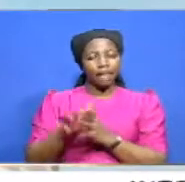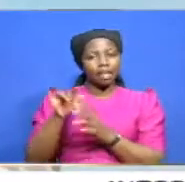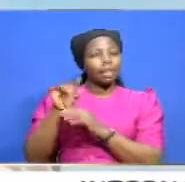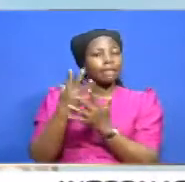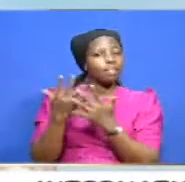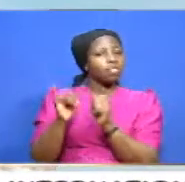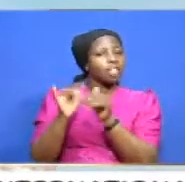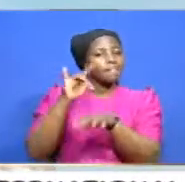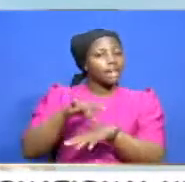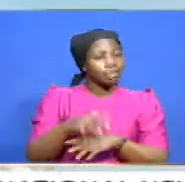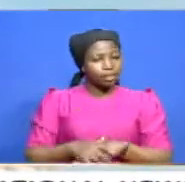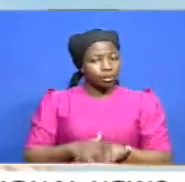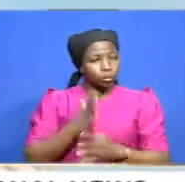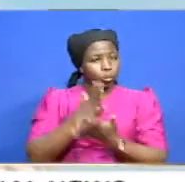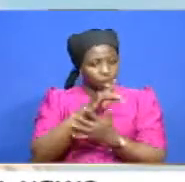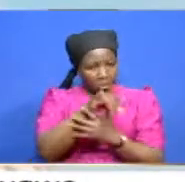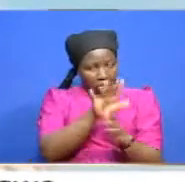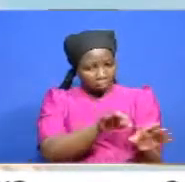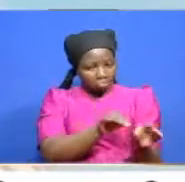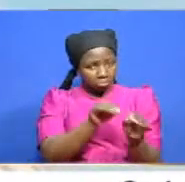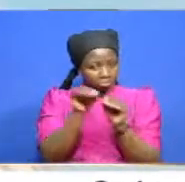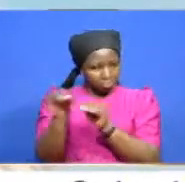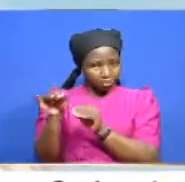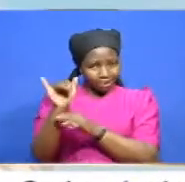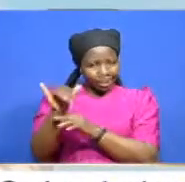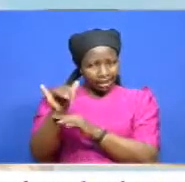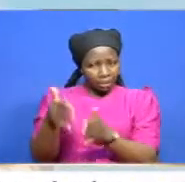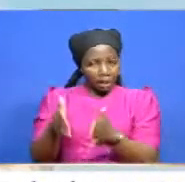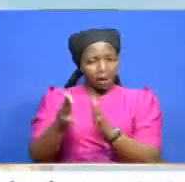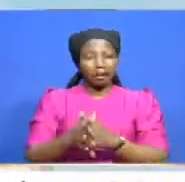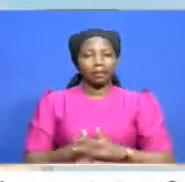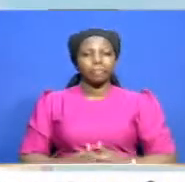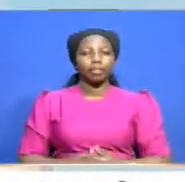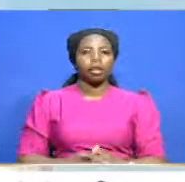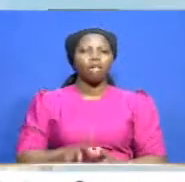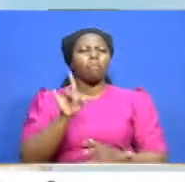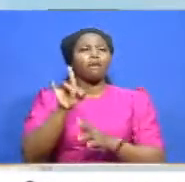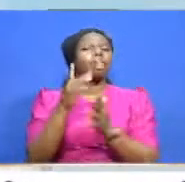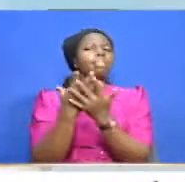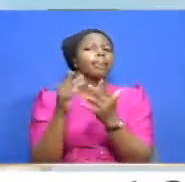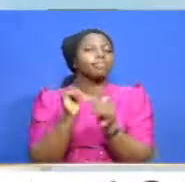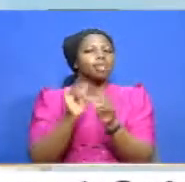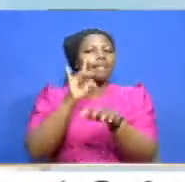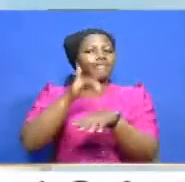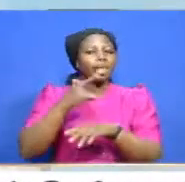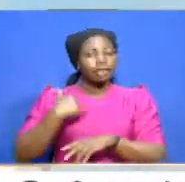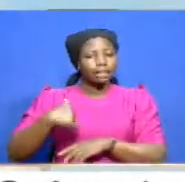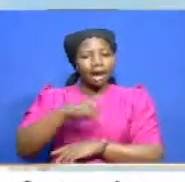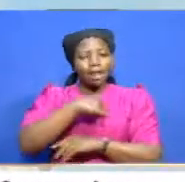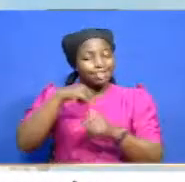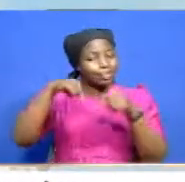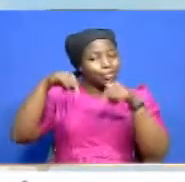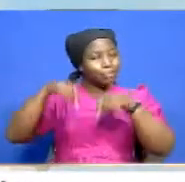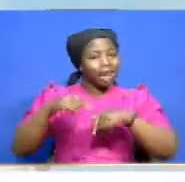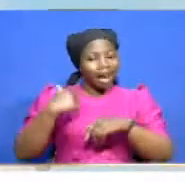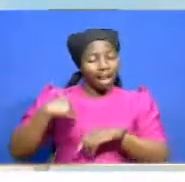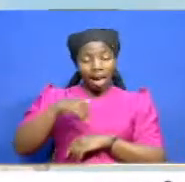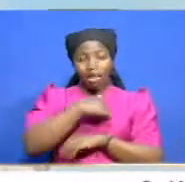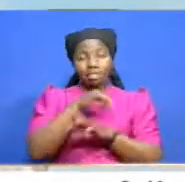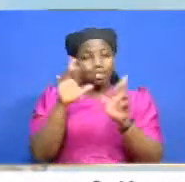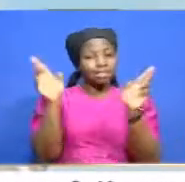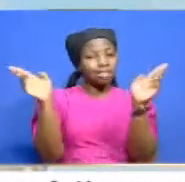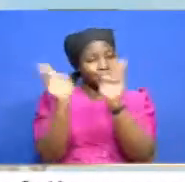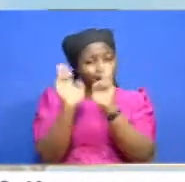they transited in that format. One thing which is affecting us is that we are not ready